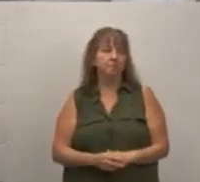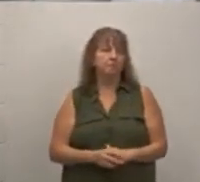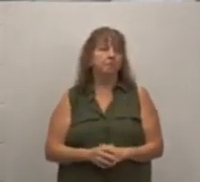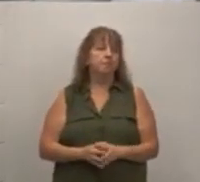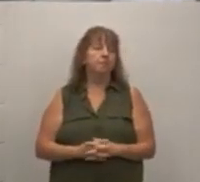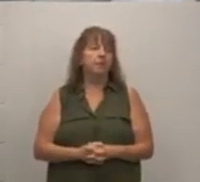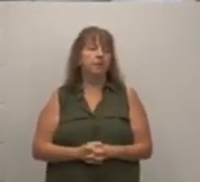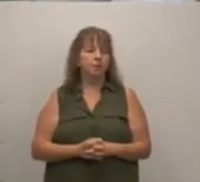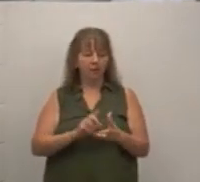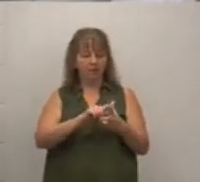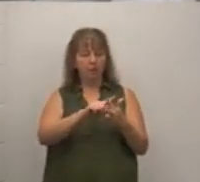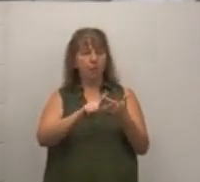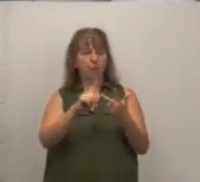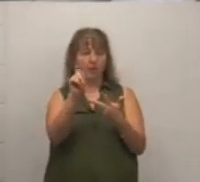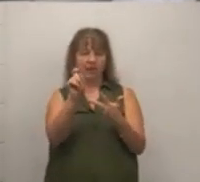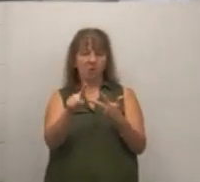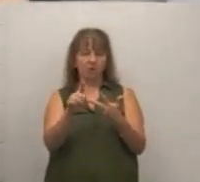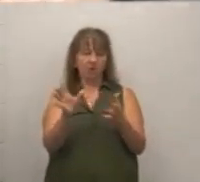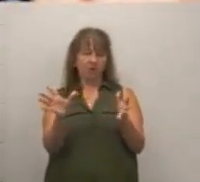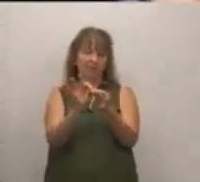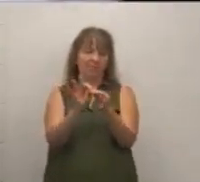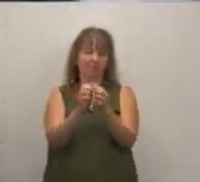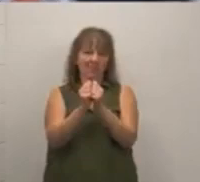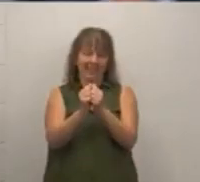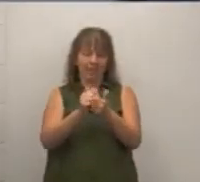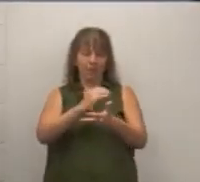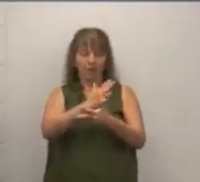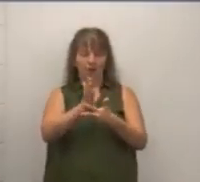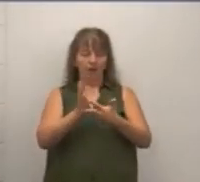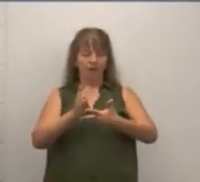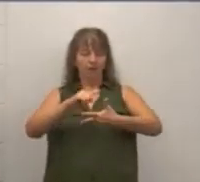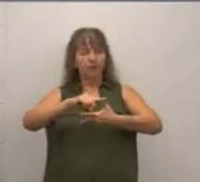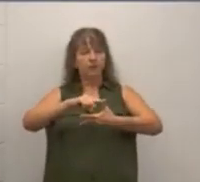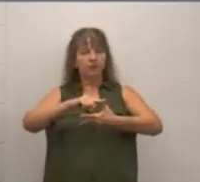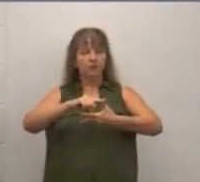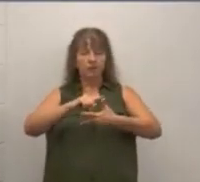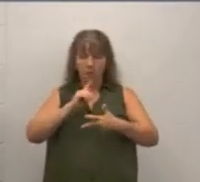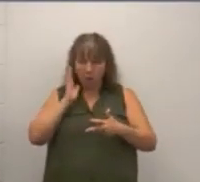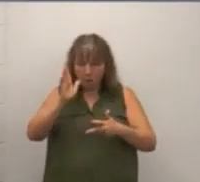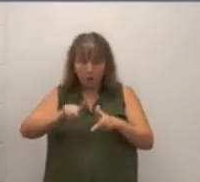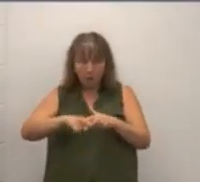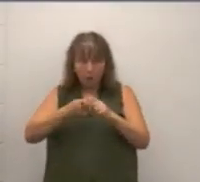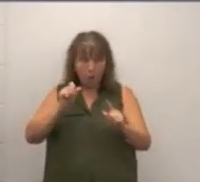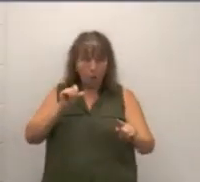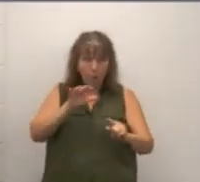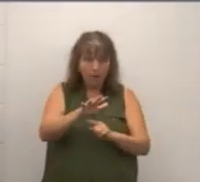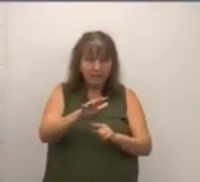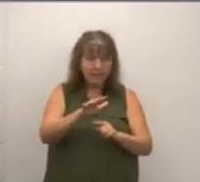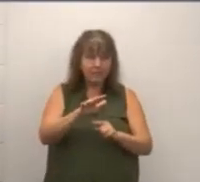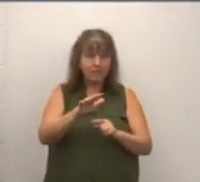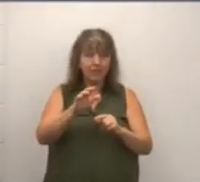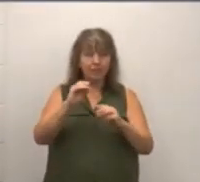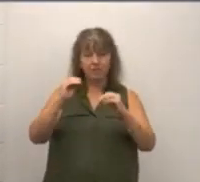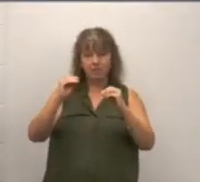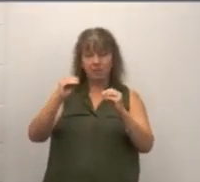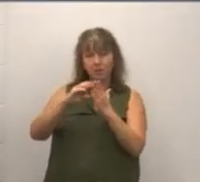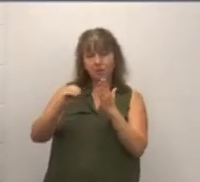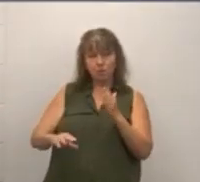There's three questions I'm going to read in a row. Are there orientations for students entering 6th and 9th